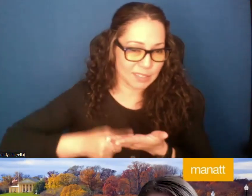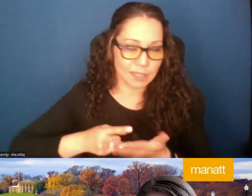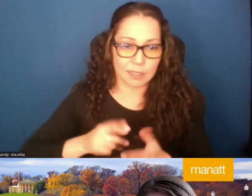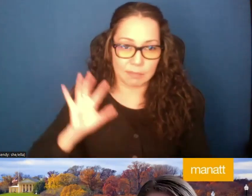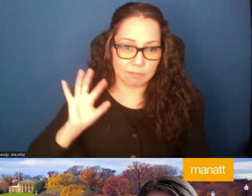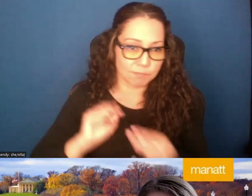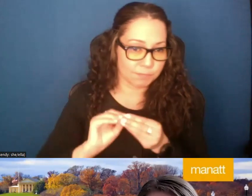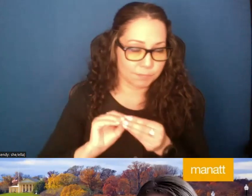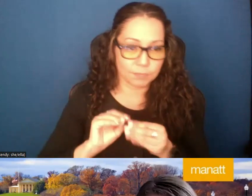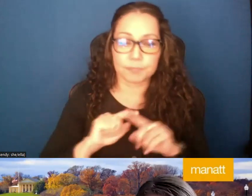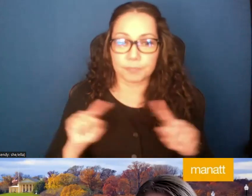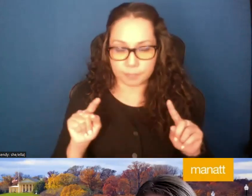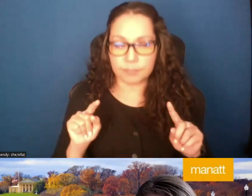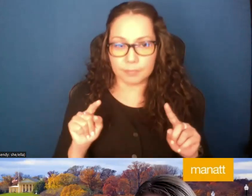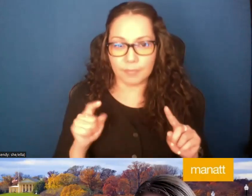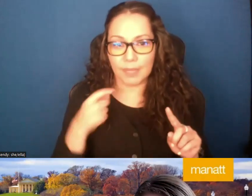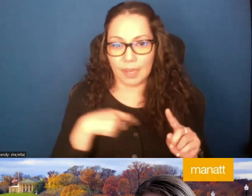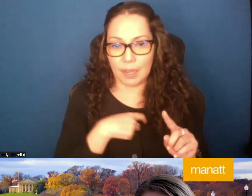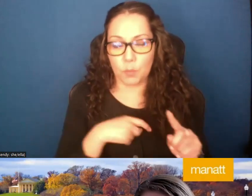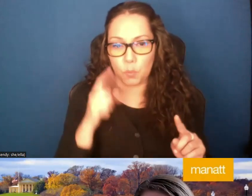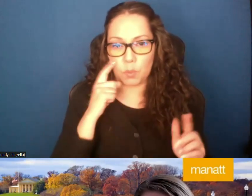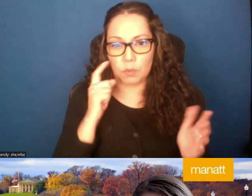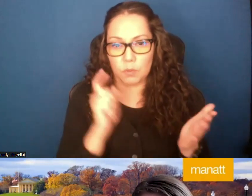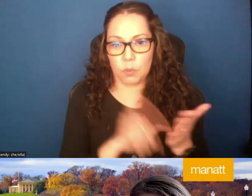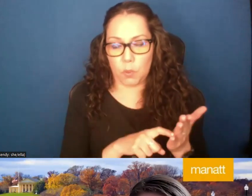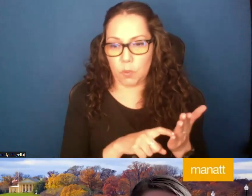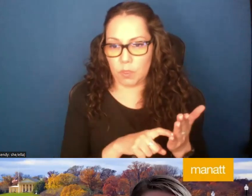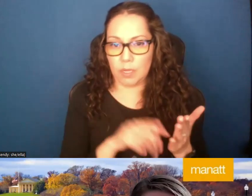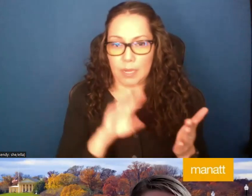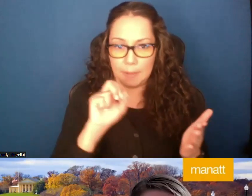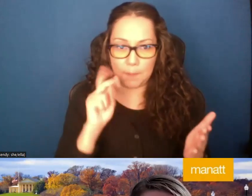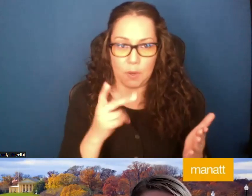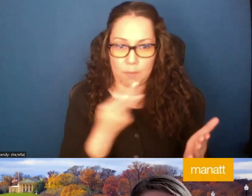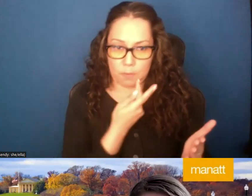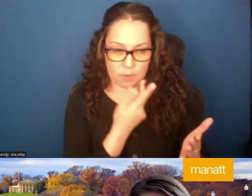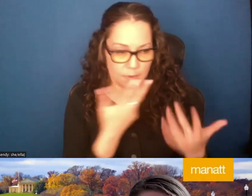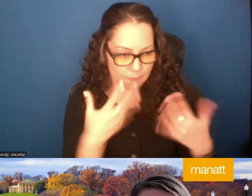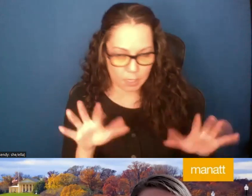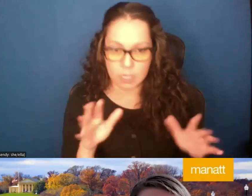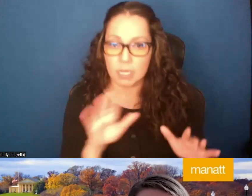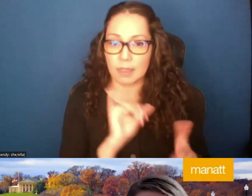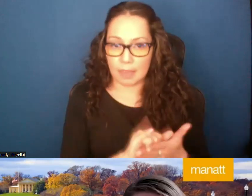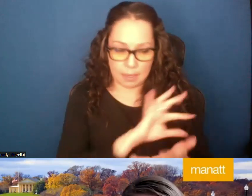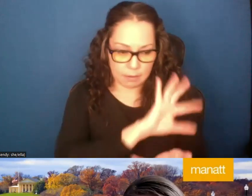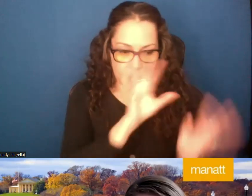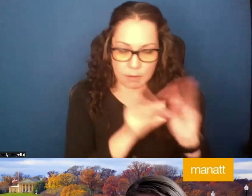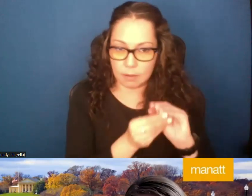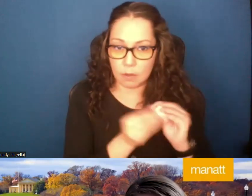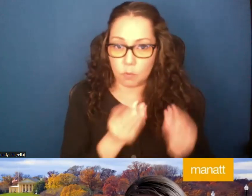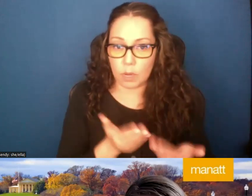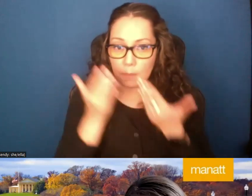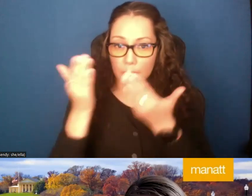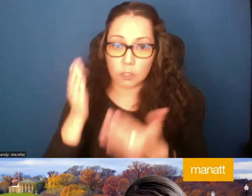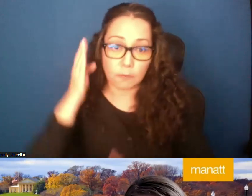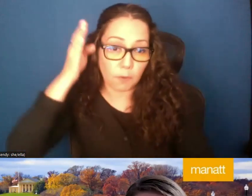As I will note and as Mark emphasized at the top of this call, these recommendations are for future